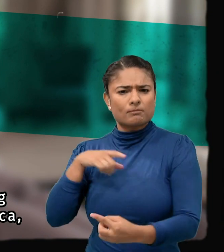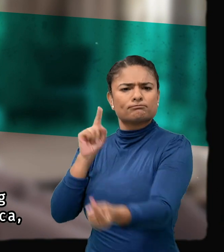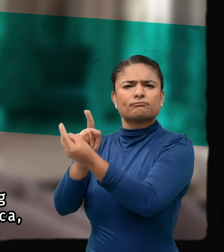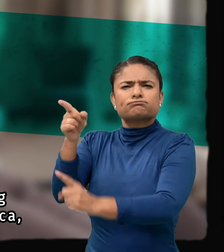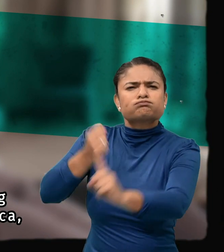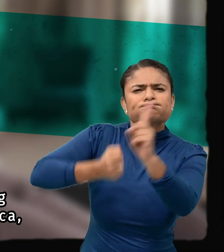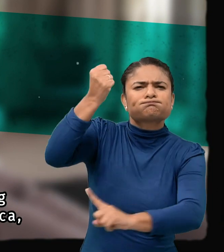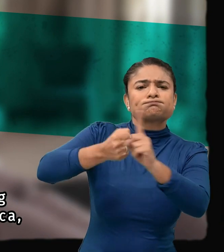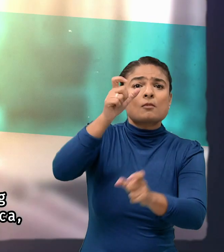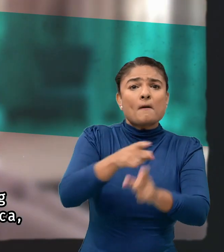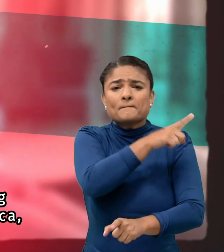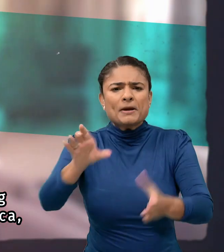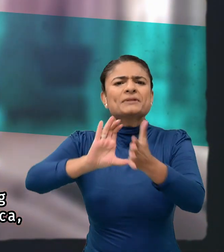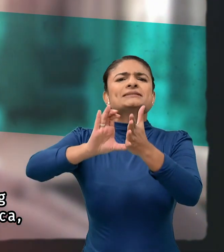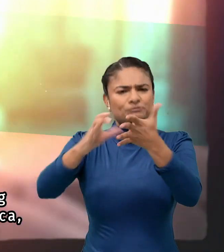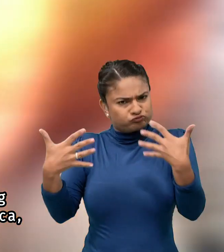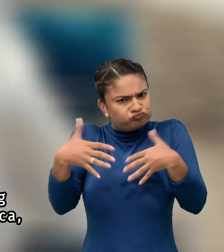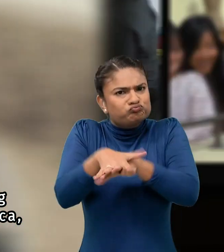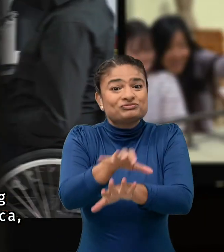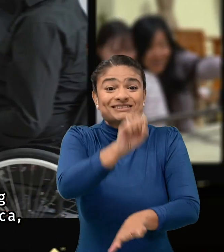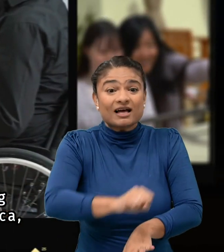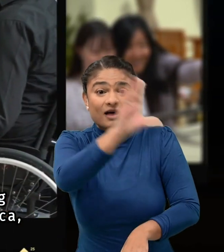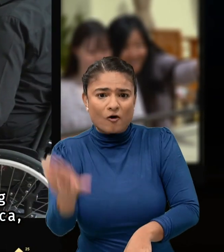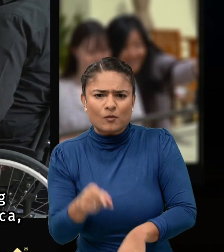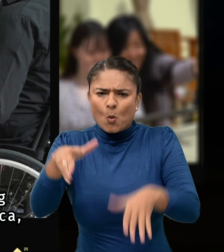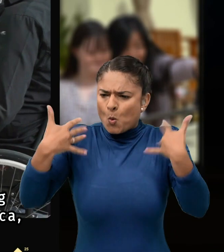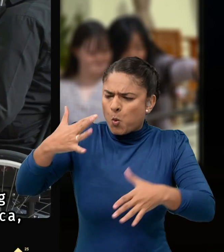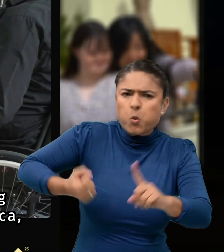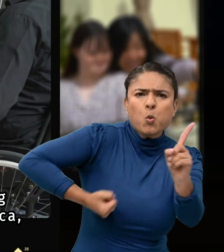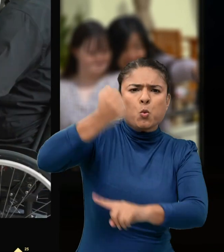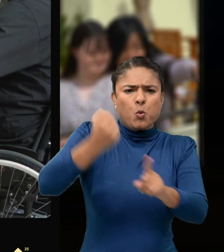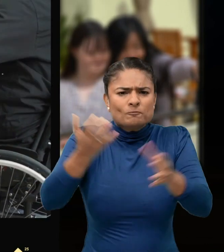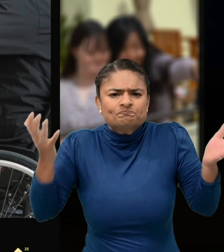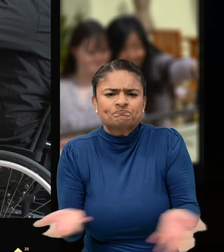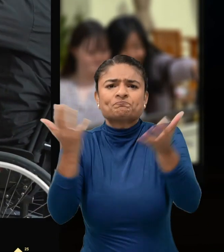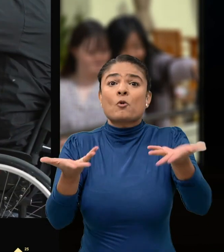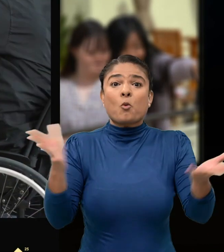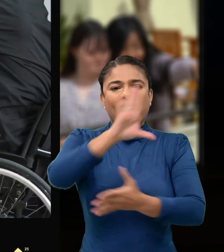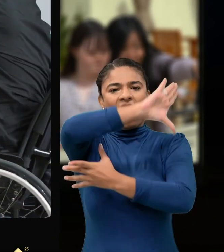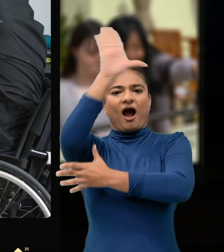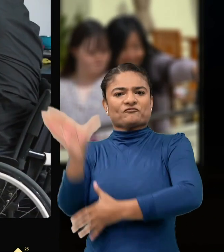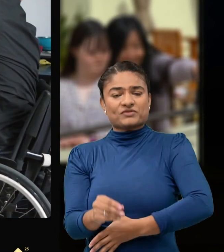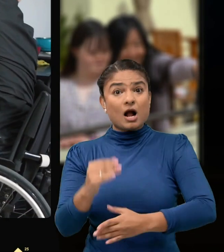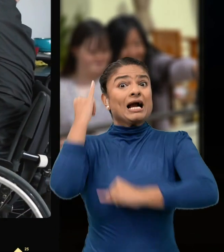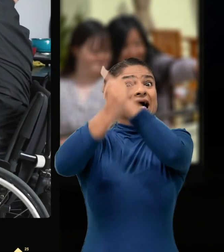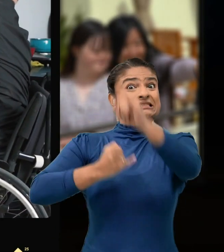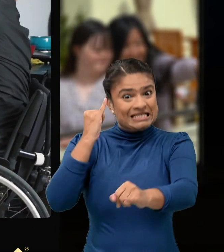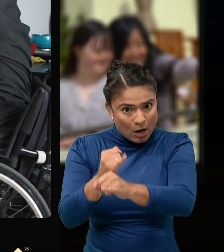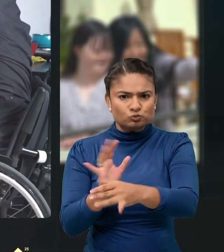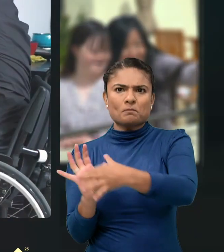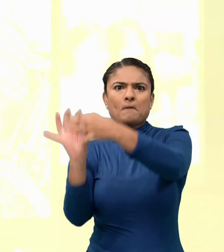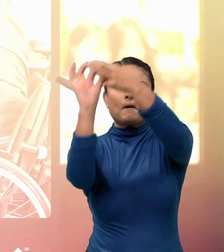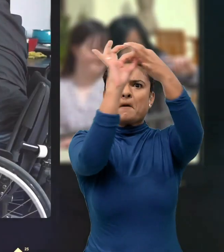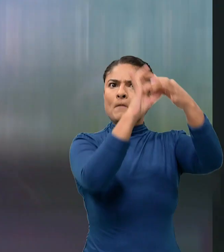who is actively involved in advancing mainstreaming disability in South Africa, on the African continent and